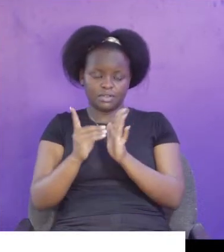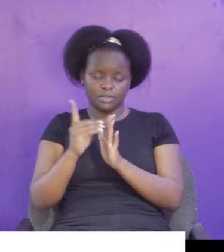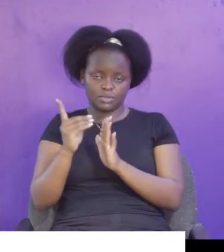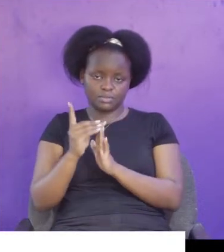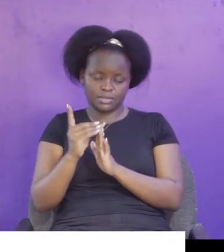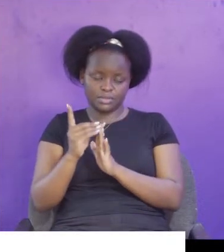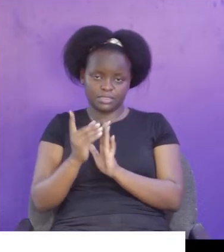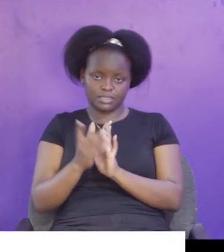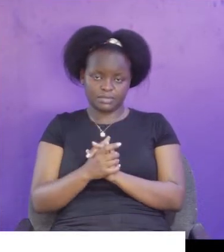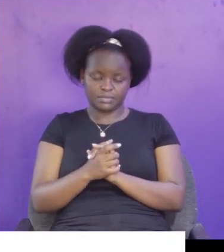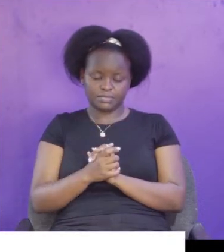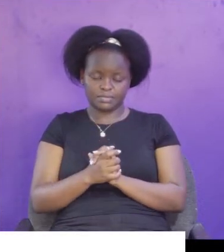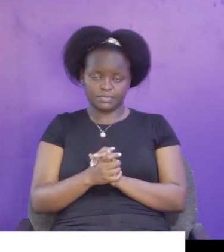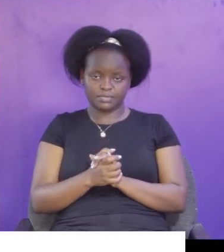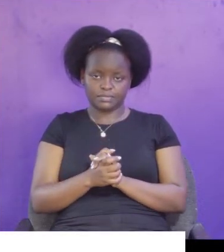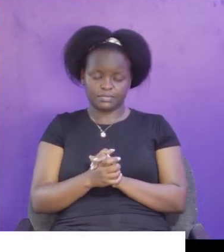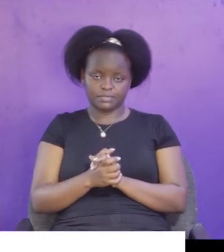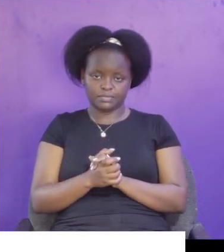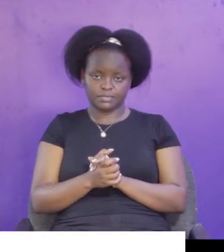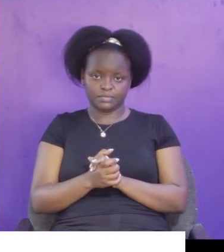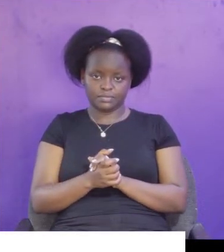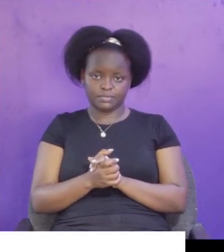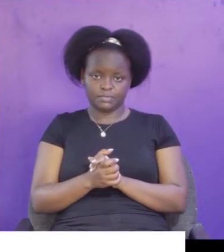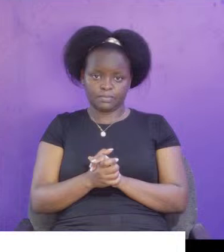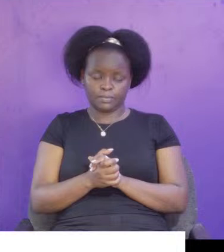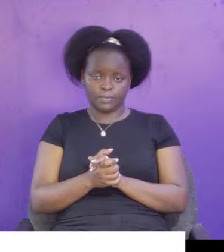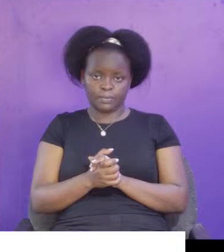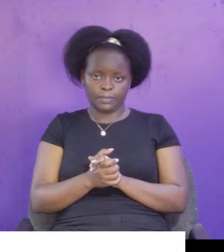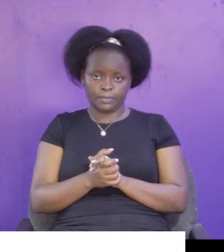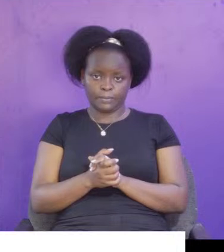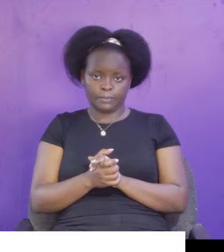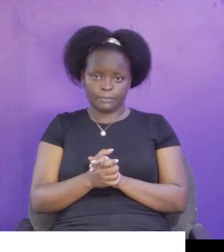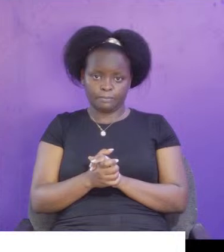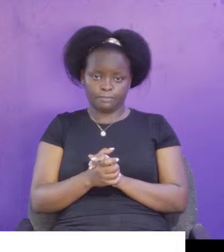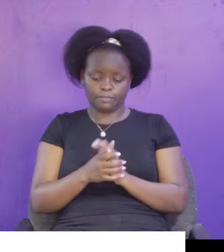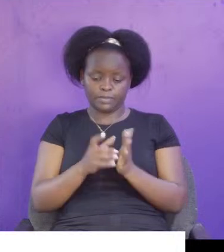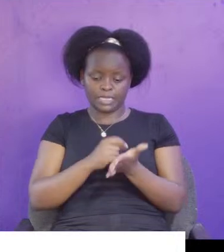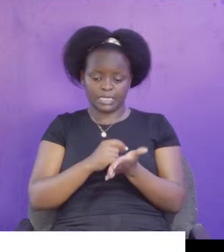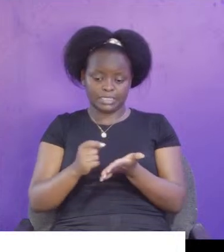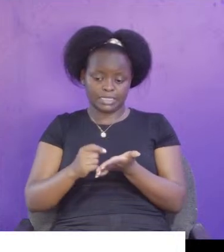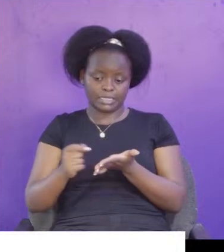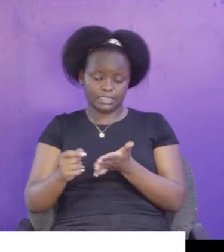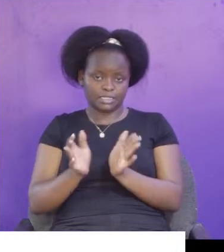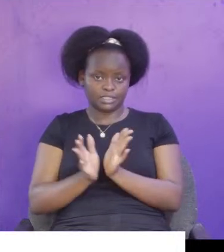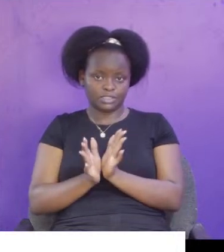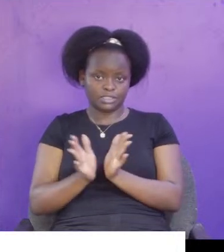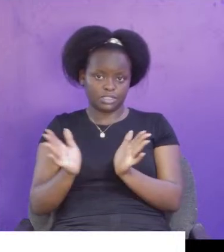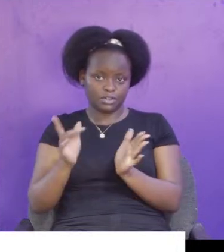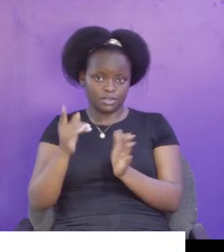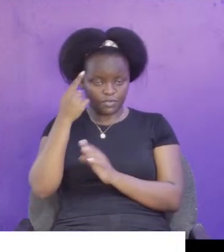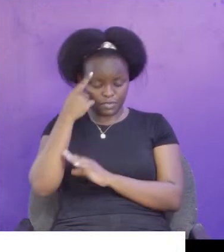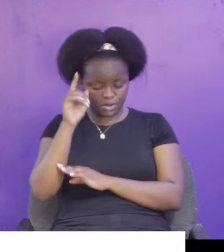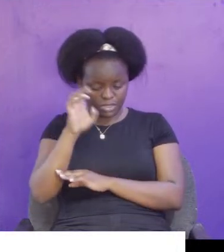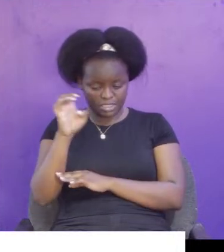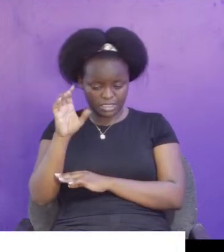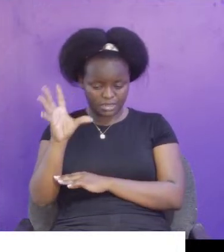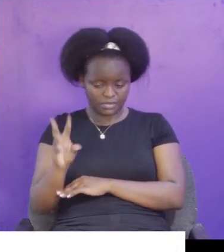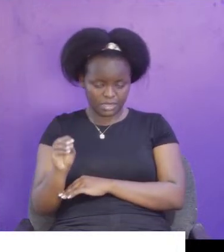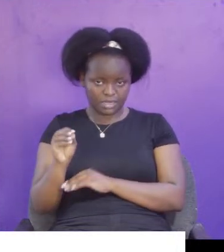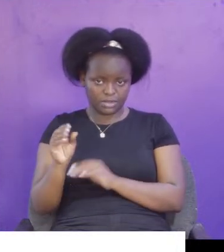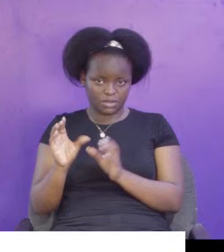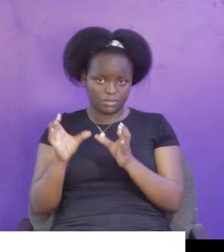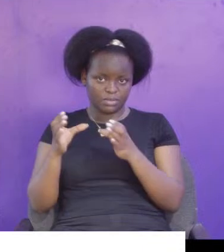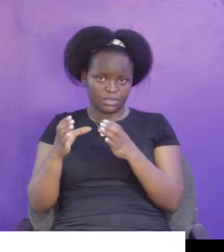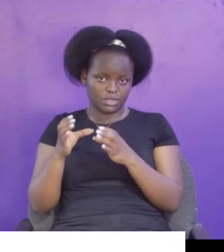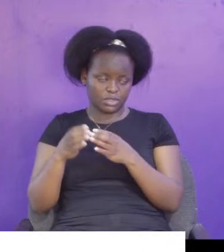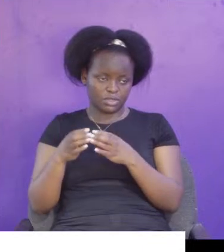Geneyehu, the Secretary General of the East African Community, Veronica